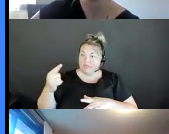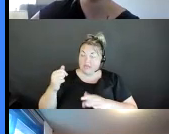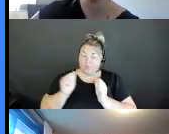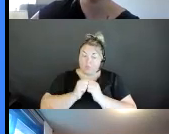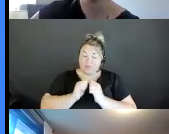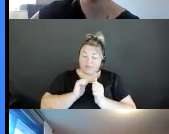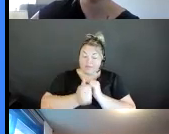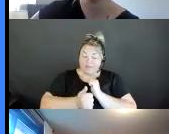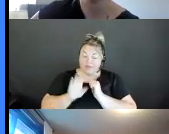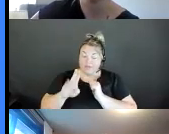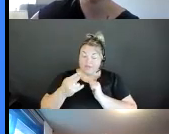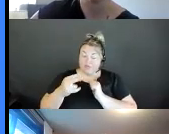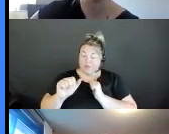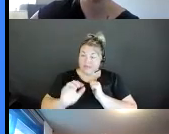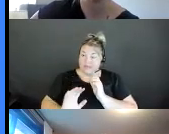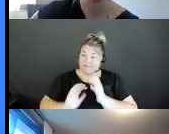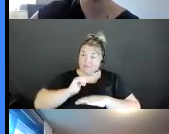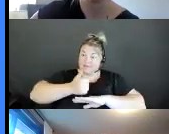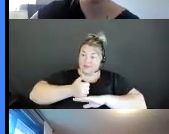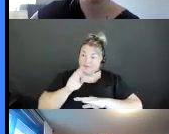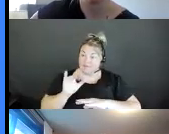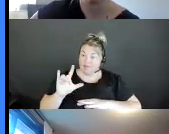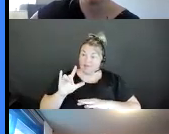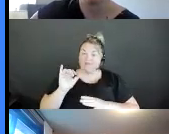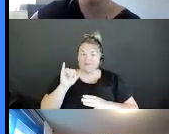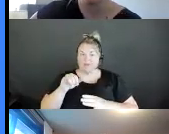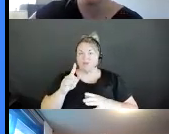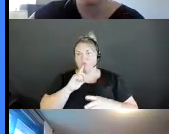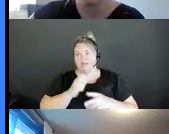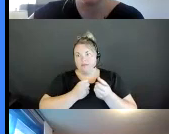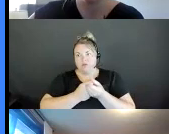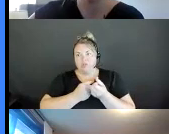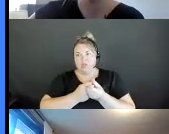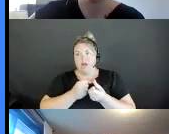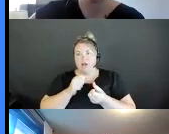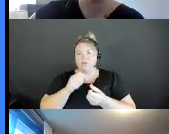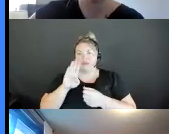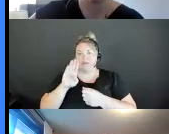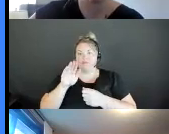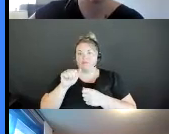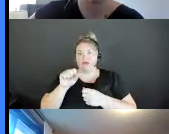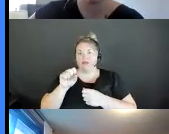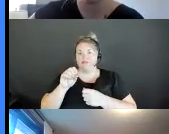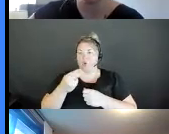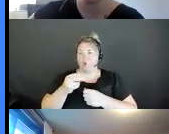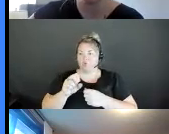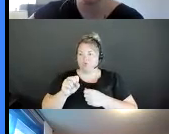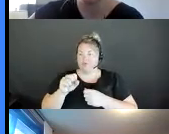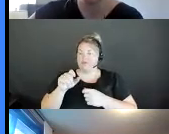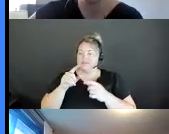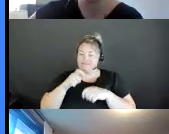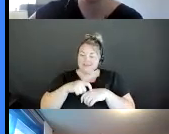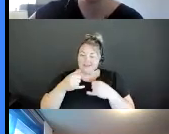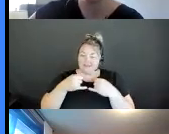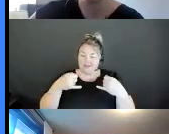the BHA implementation bill, that has pushed out that BASO timeline a full another year, from